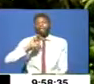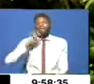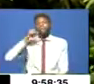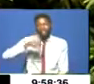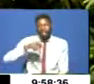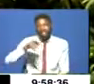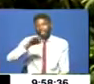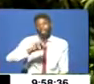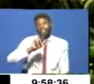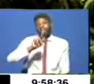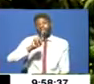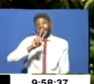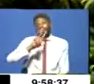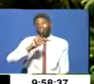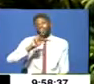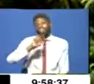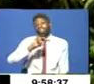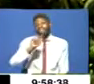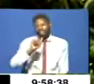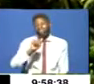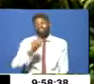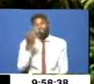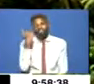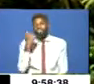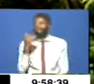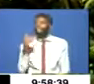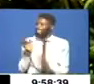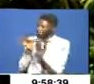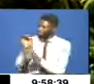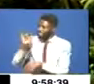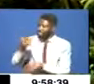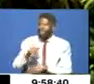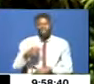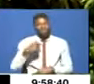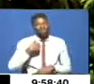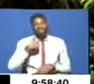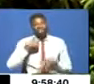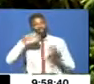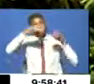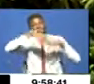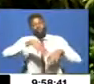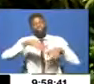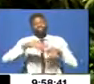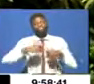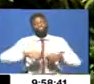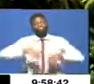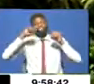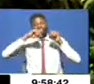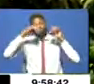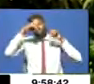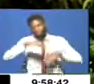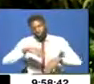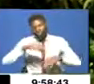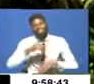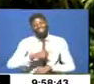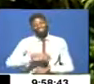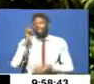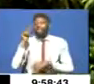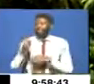in 1988. Talk to us about that. I had to relinquish chairmanship of the Tennis